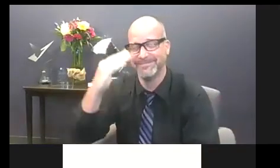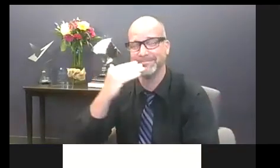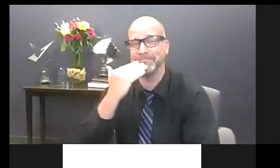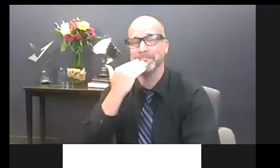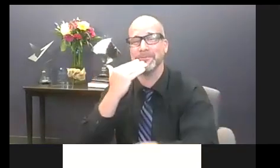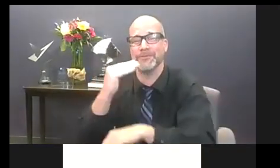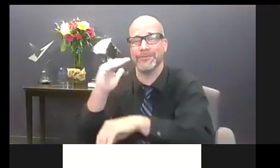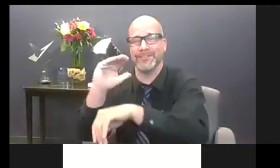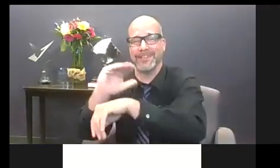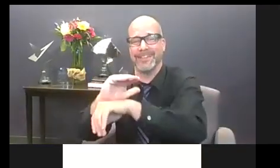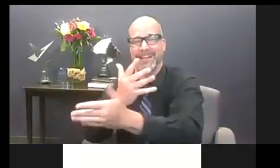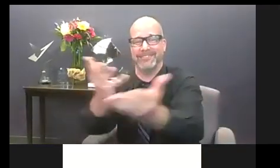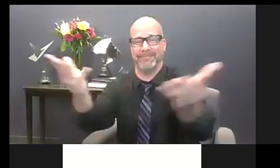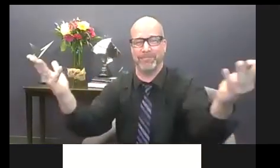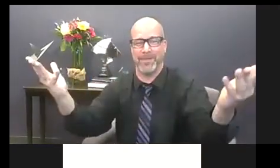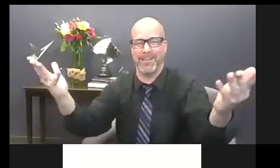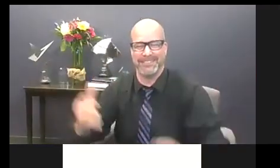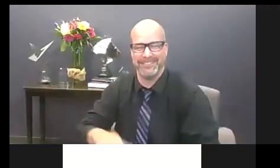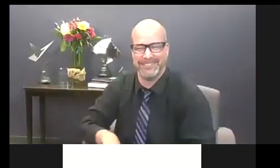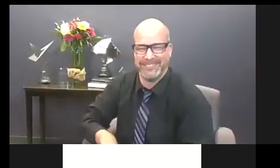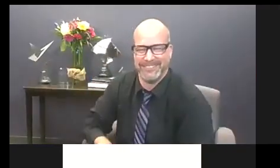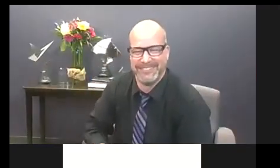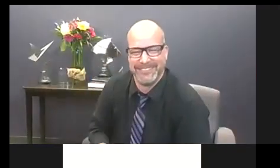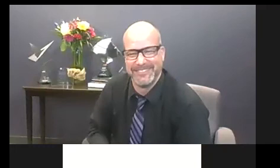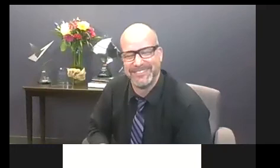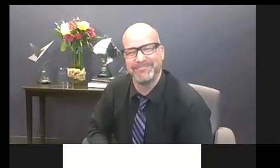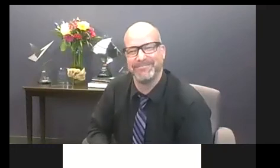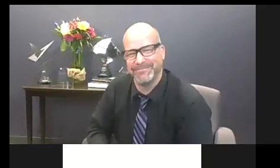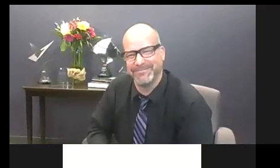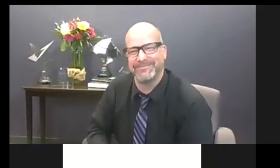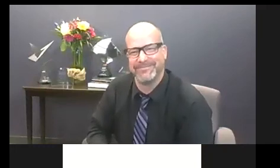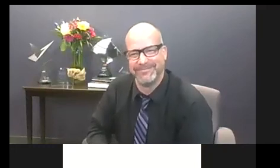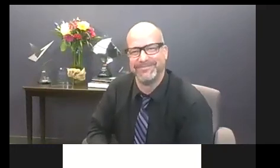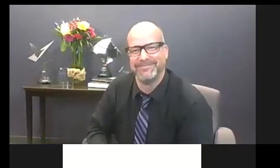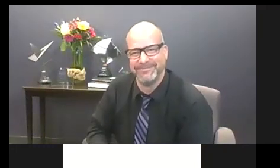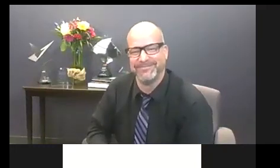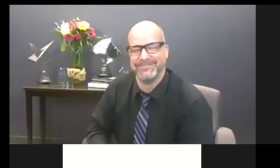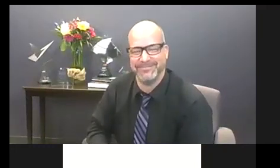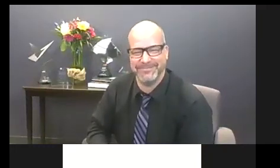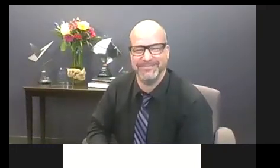You all have a wonderful night. Have a good night, everybody. Bye bye.